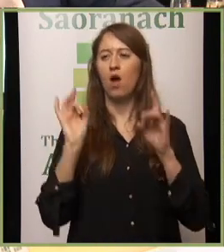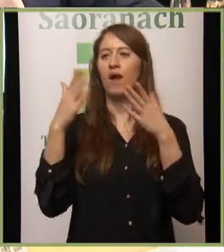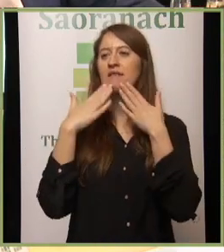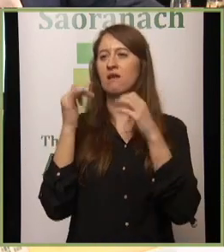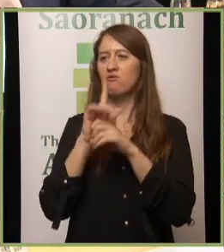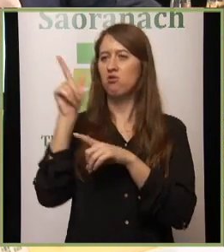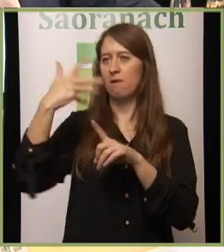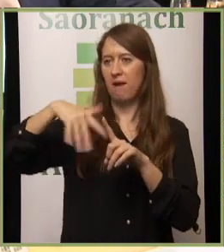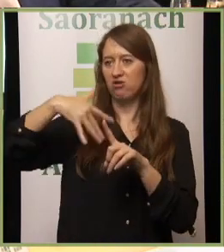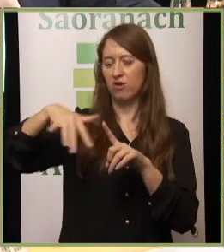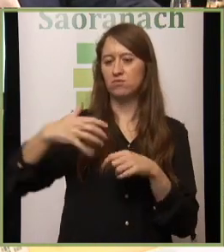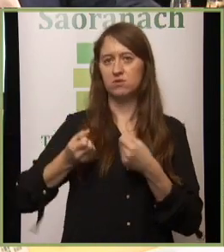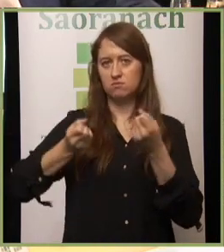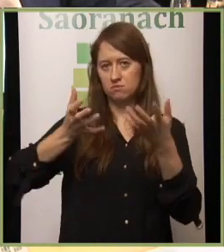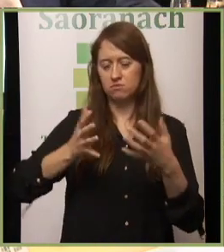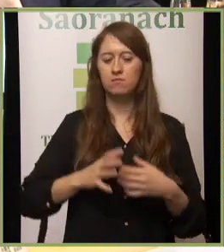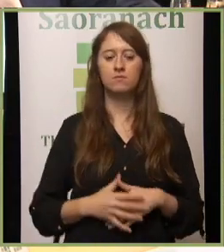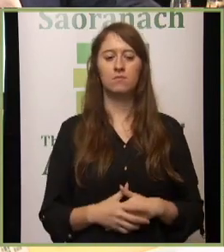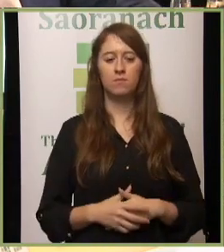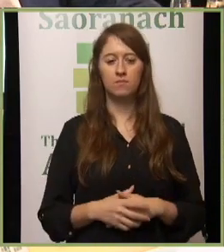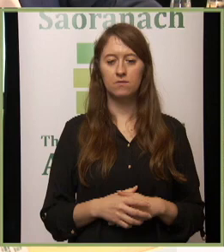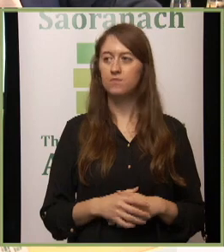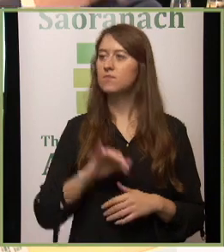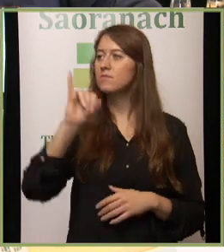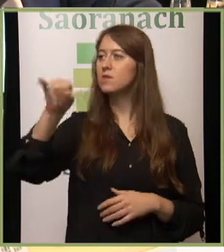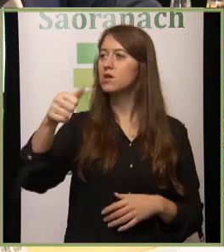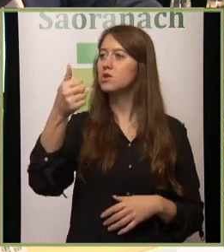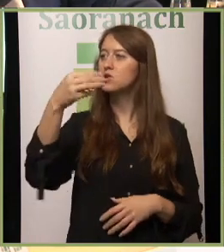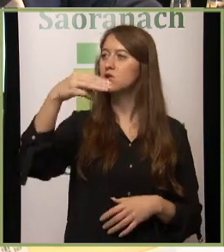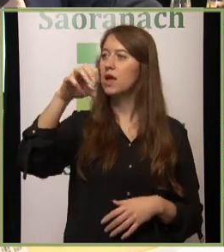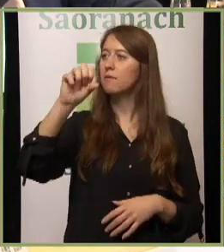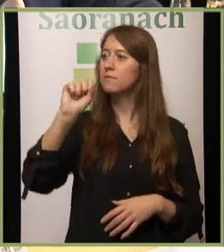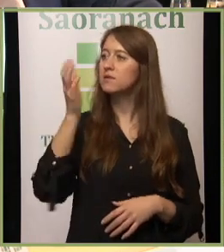that, Kenneth. So, sorry, James, yeah.